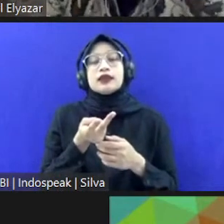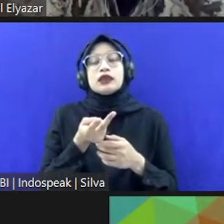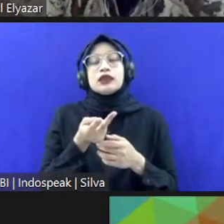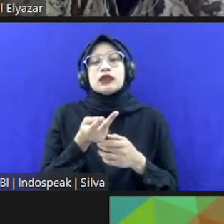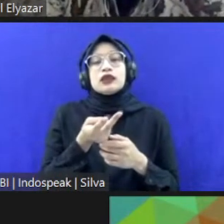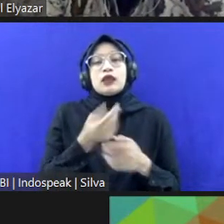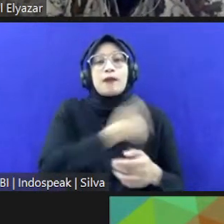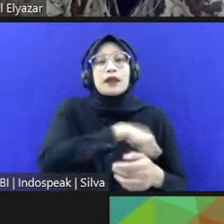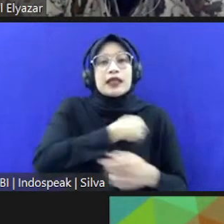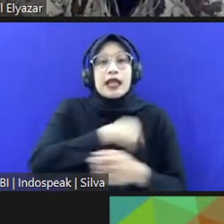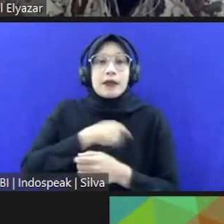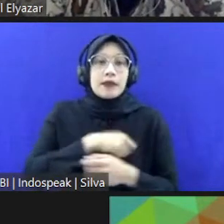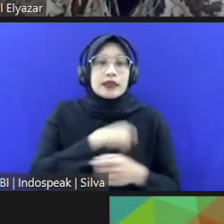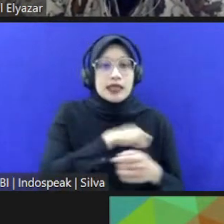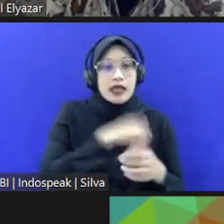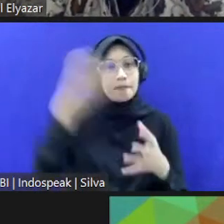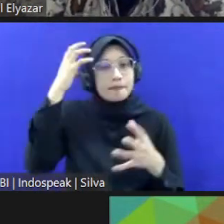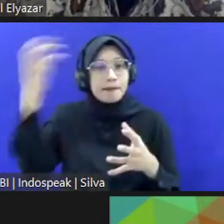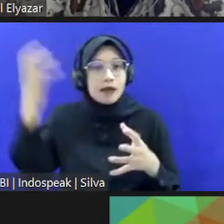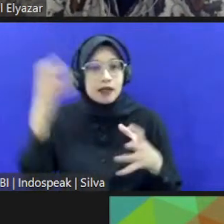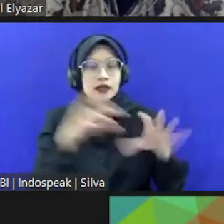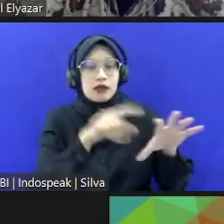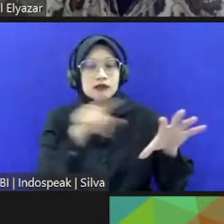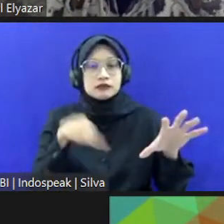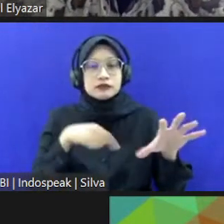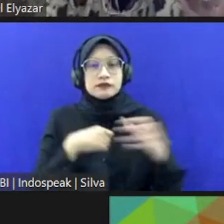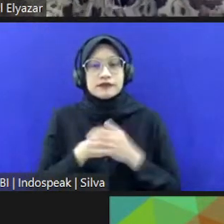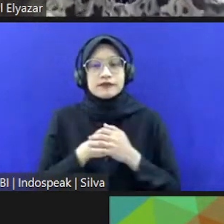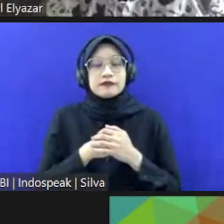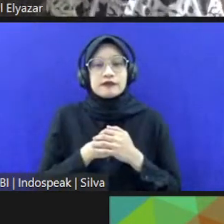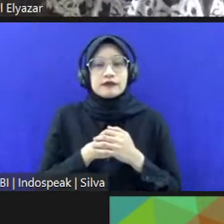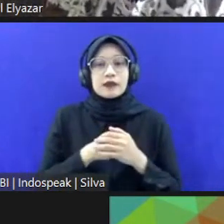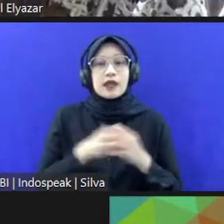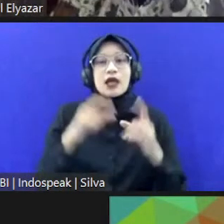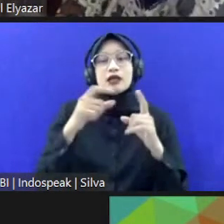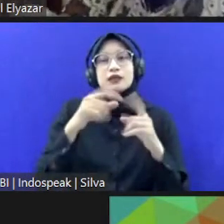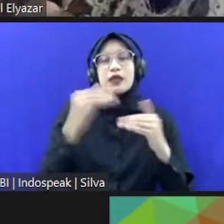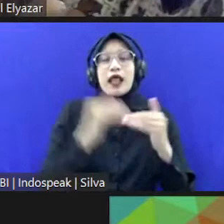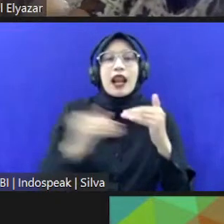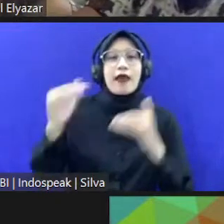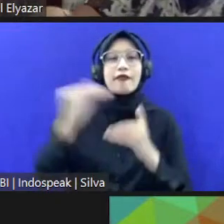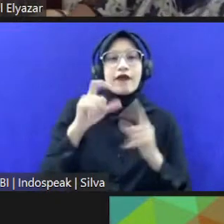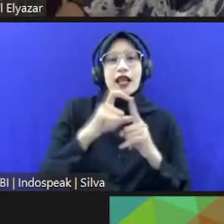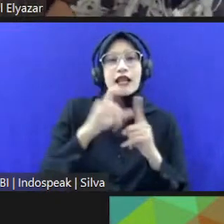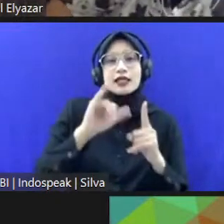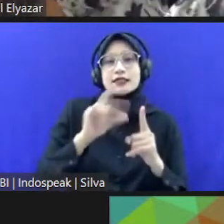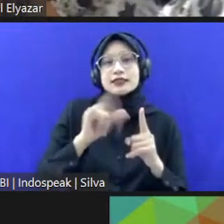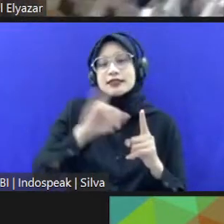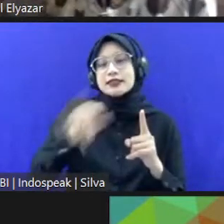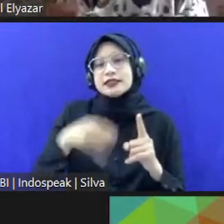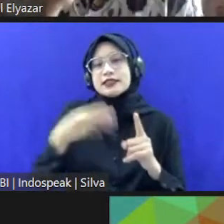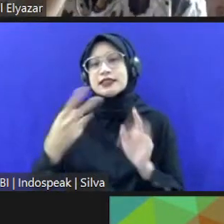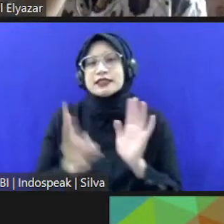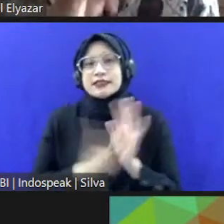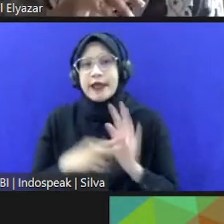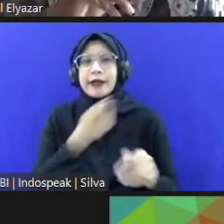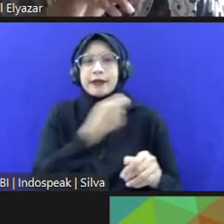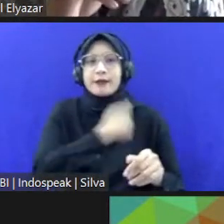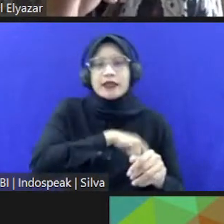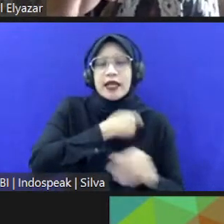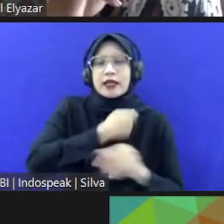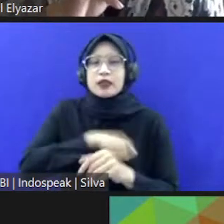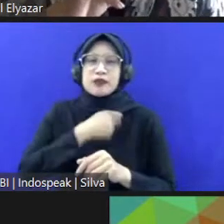see is that at the director general level in ministries, there's often a lot of